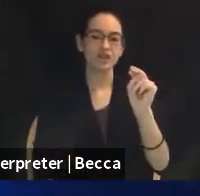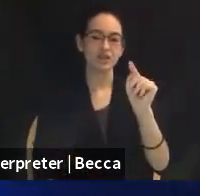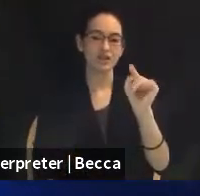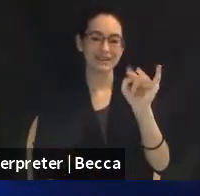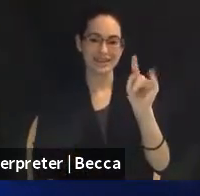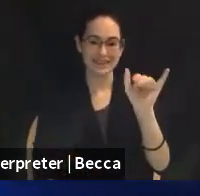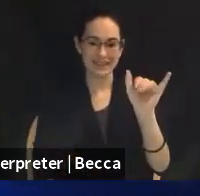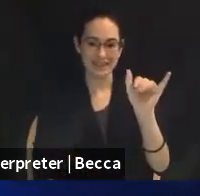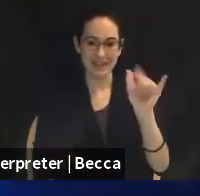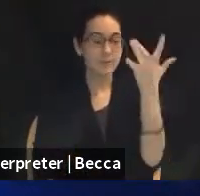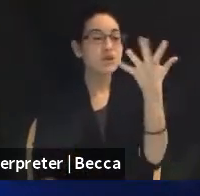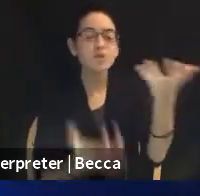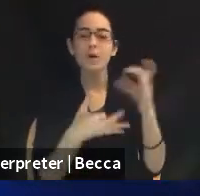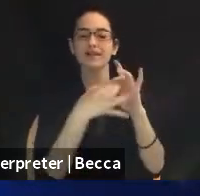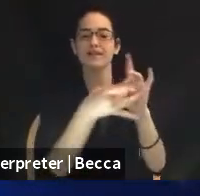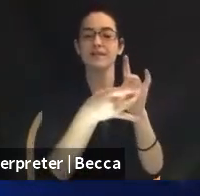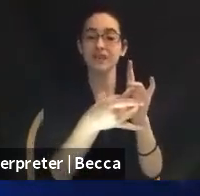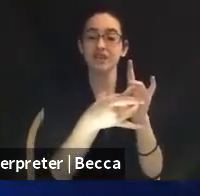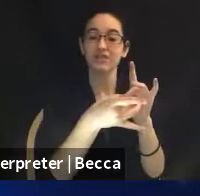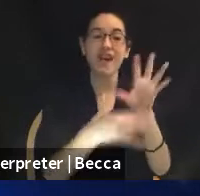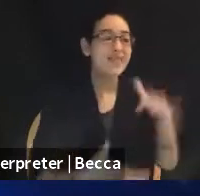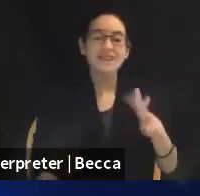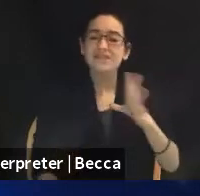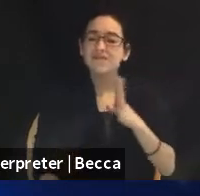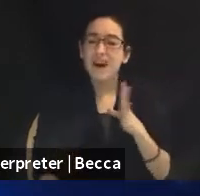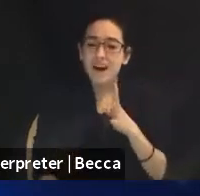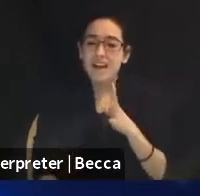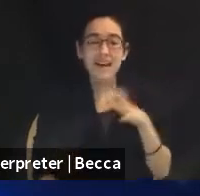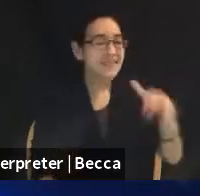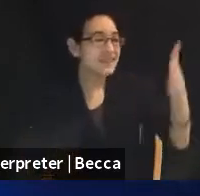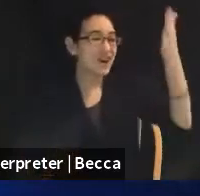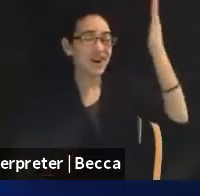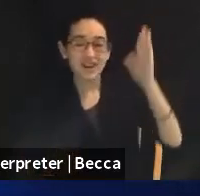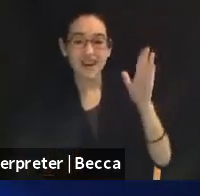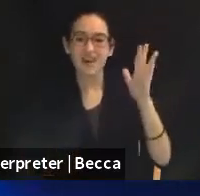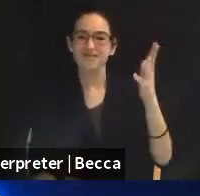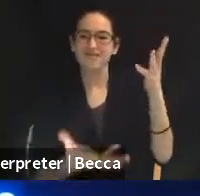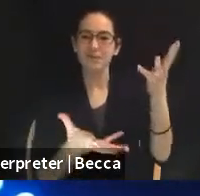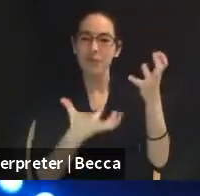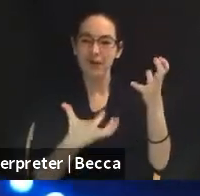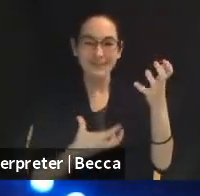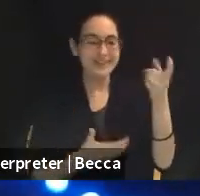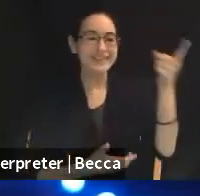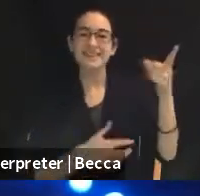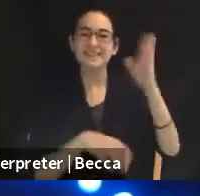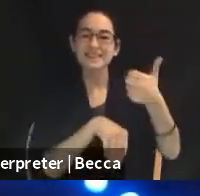connection. And that's okay. That's a God-sized desire where he puts godly